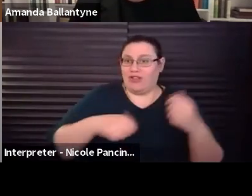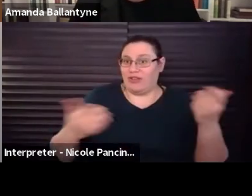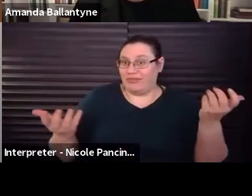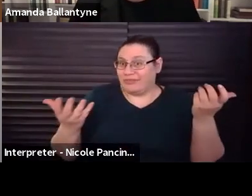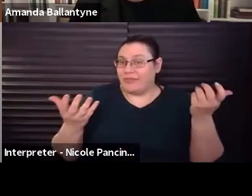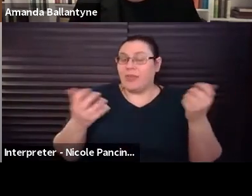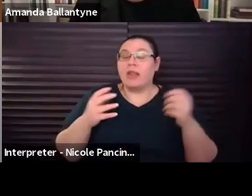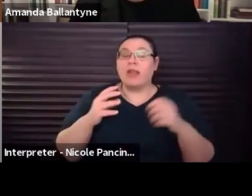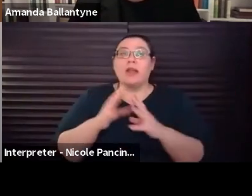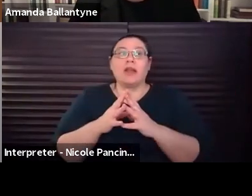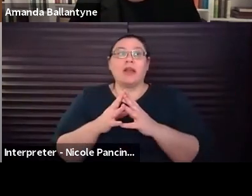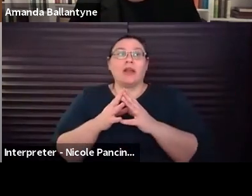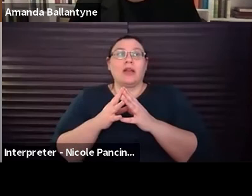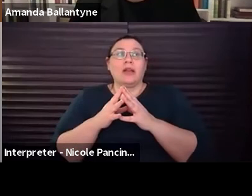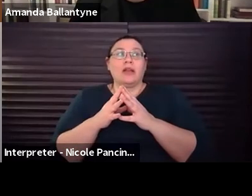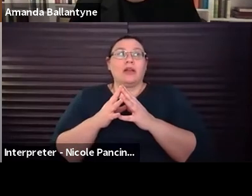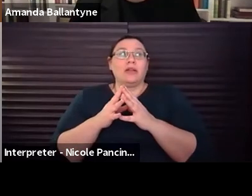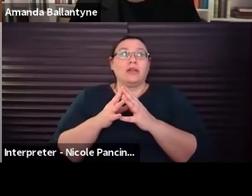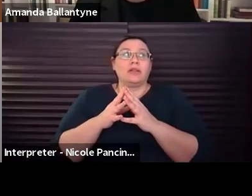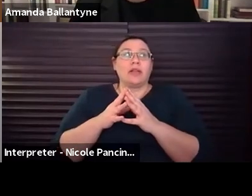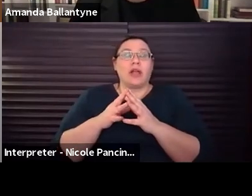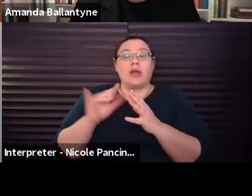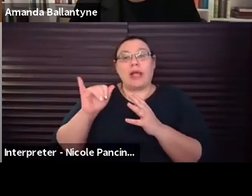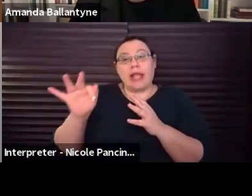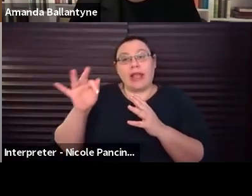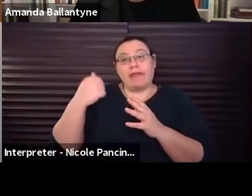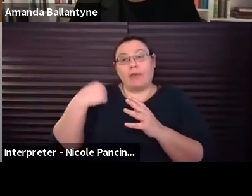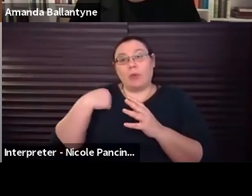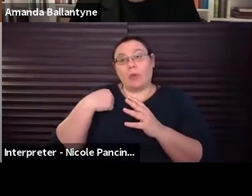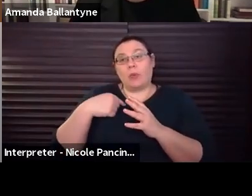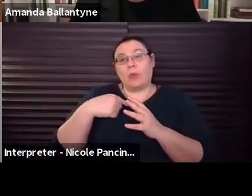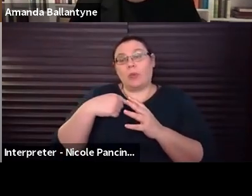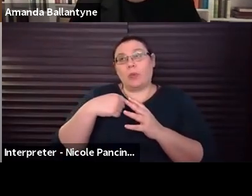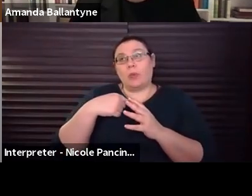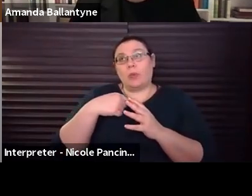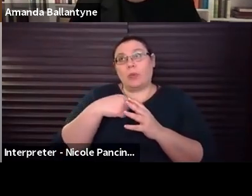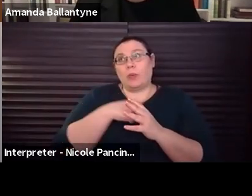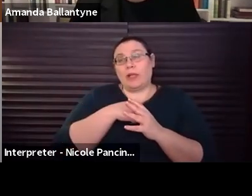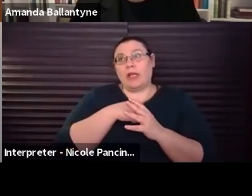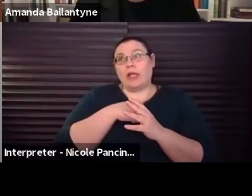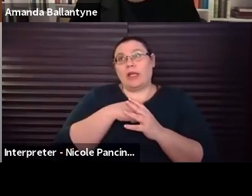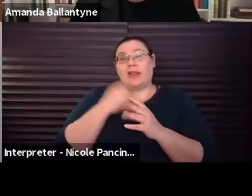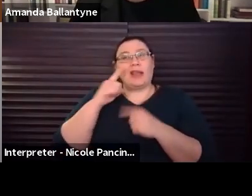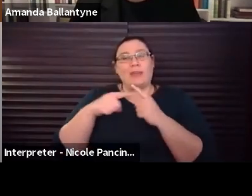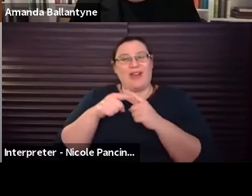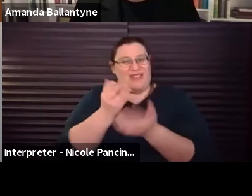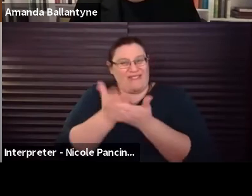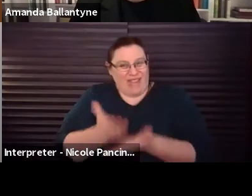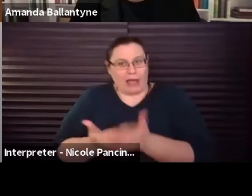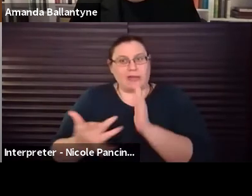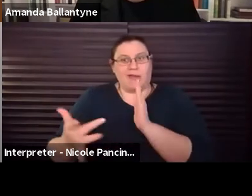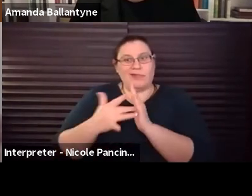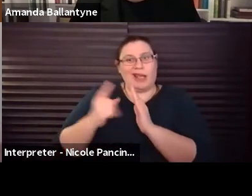so if we address the facts of tech monopolies sort of